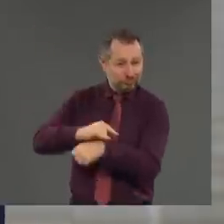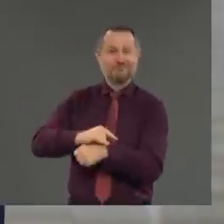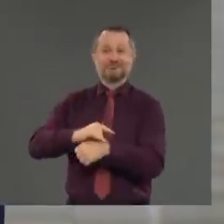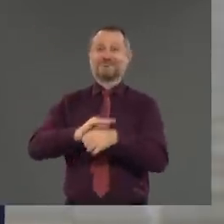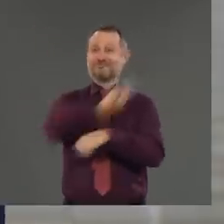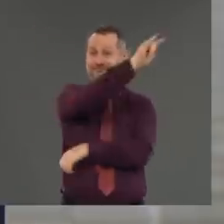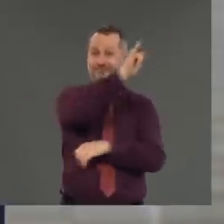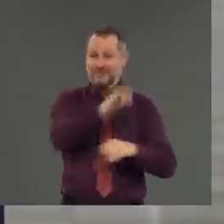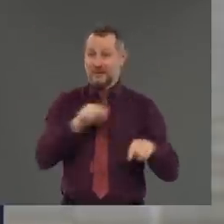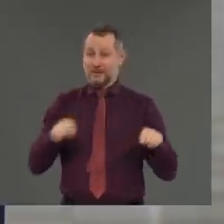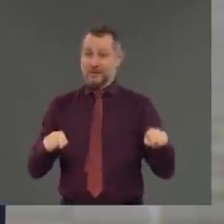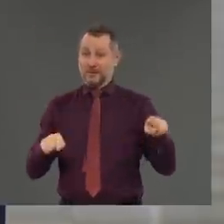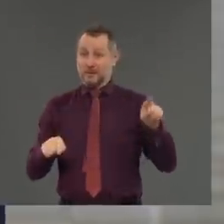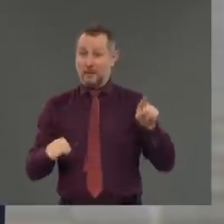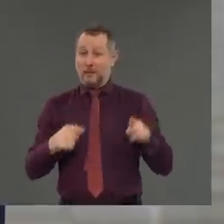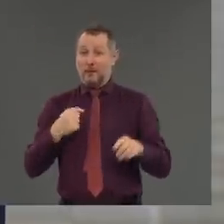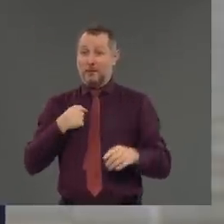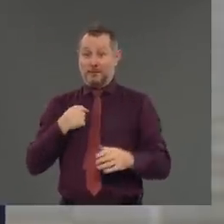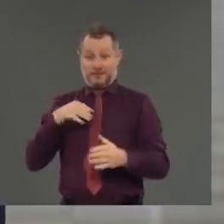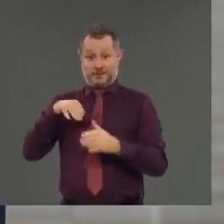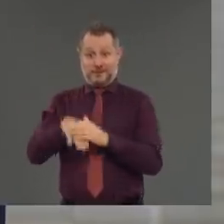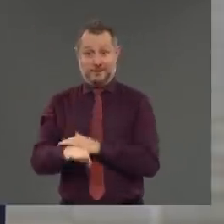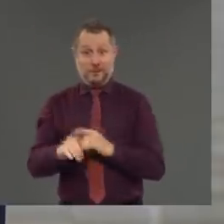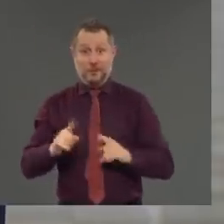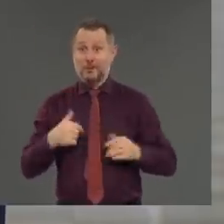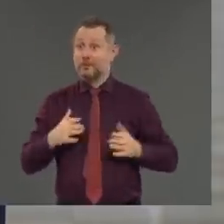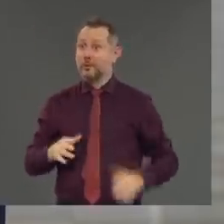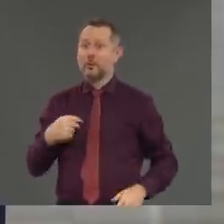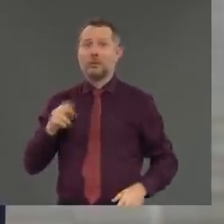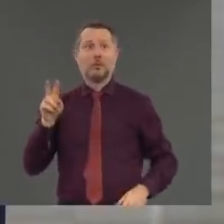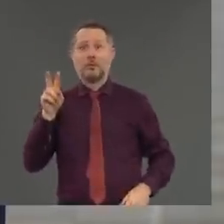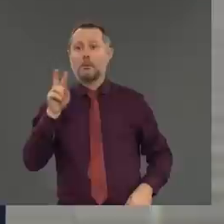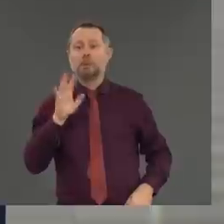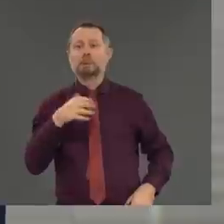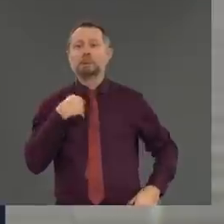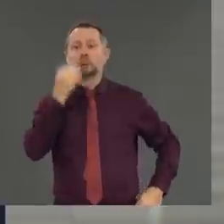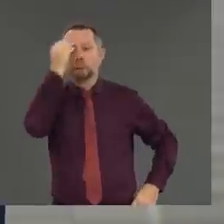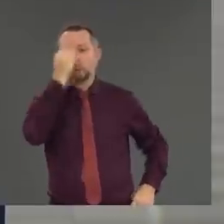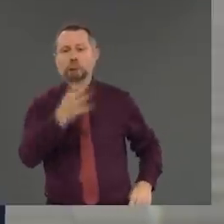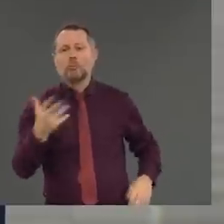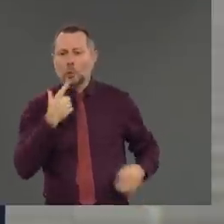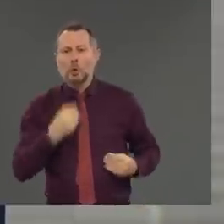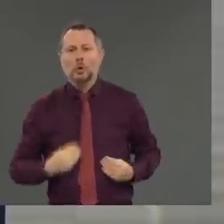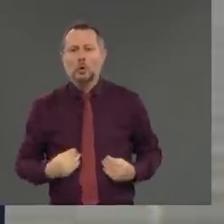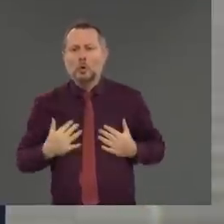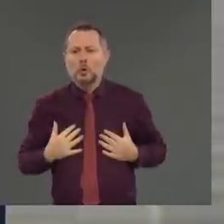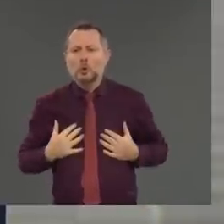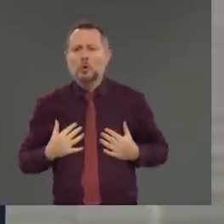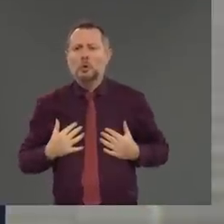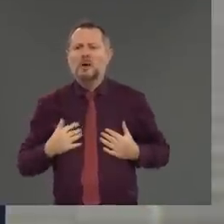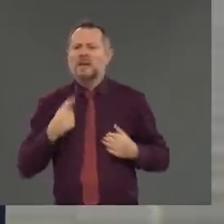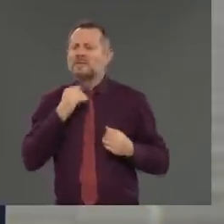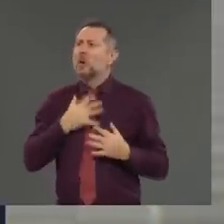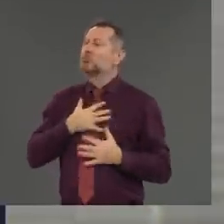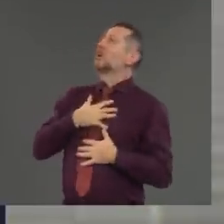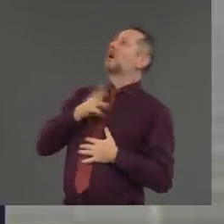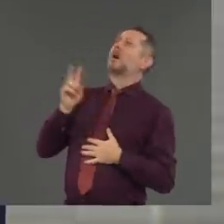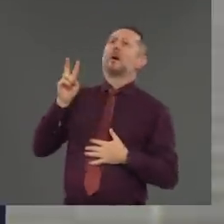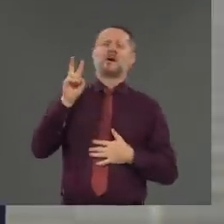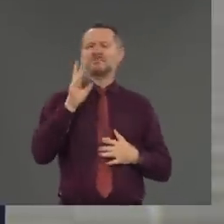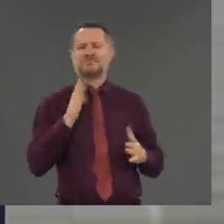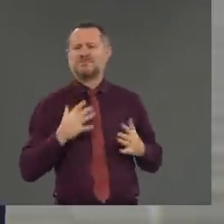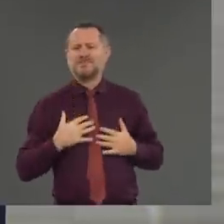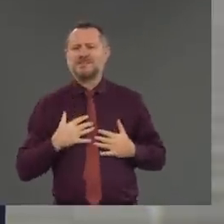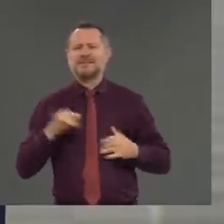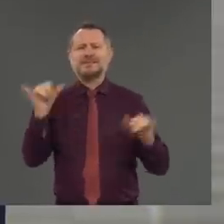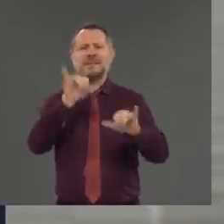and live is just so invigorating. You know, it's like when you're having a child and